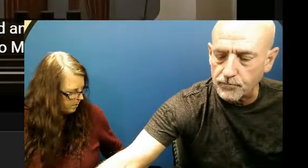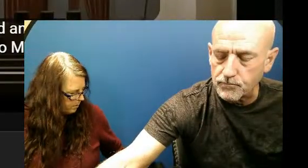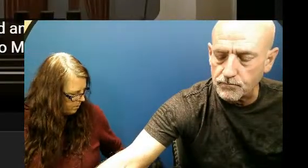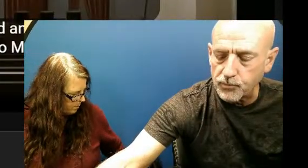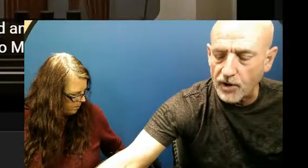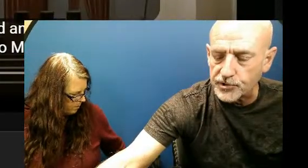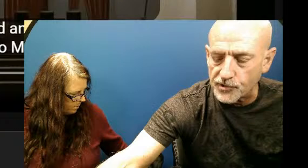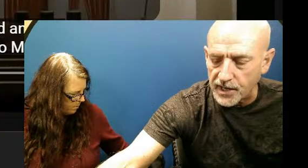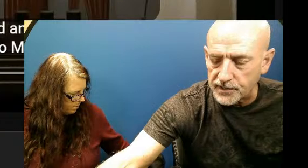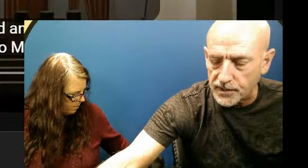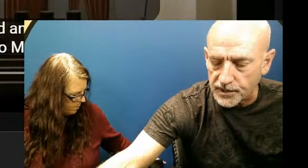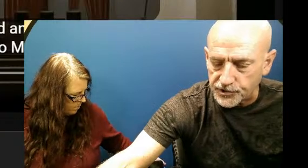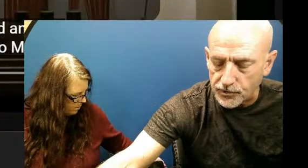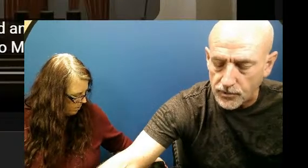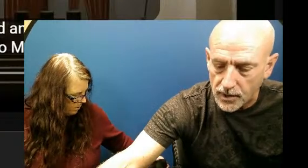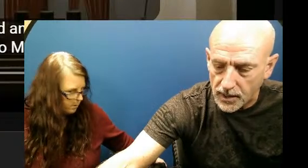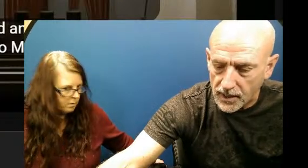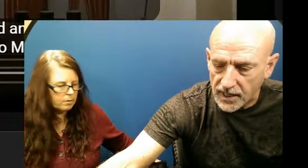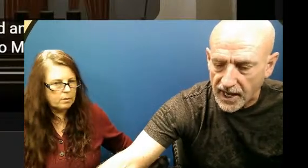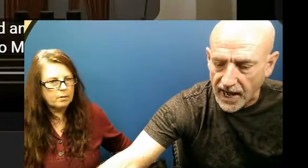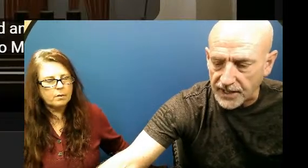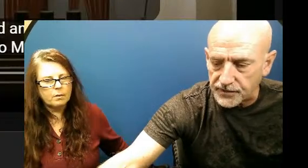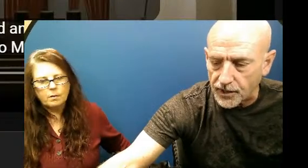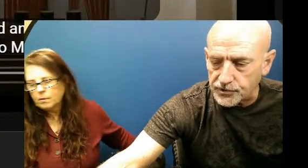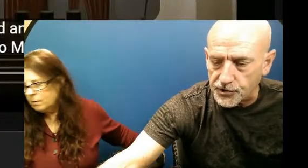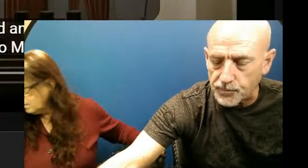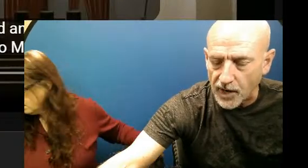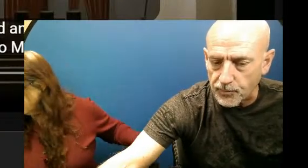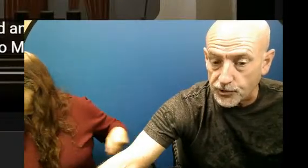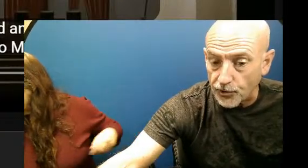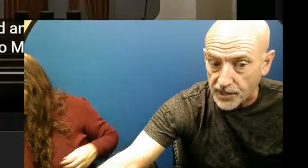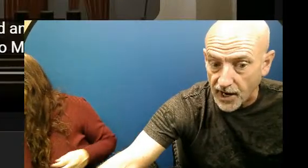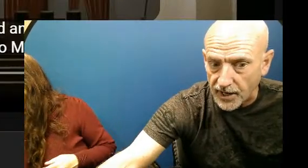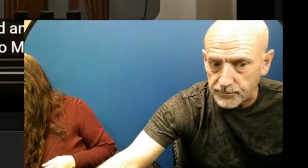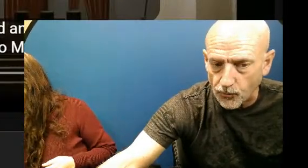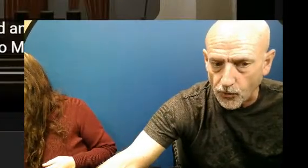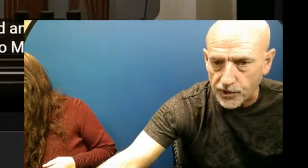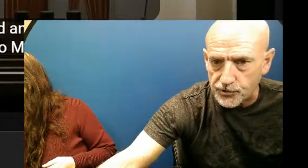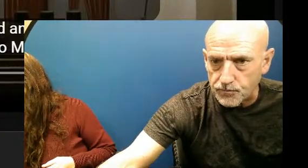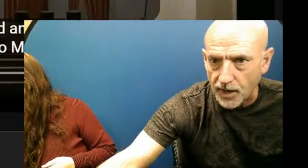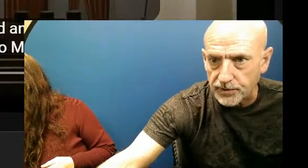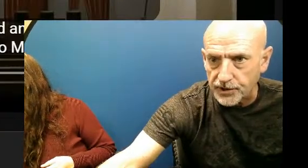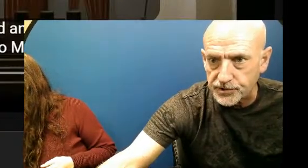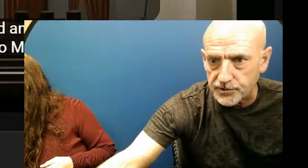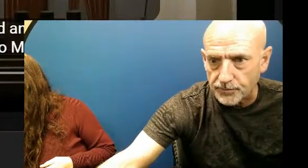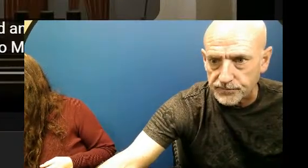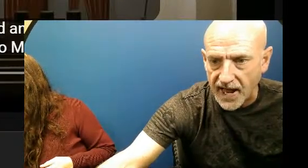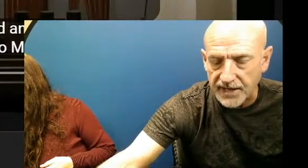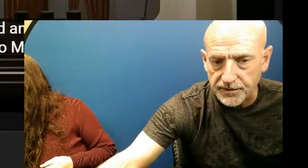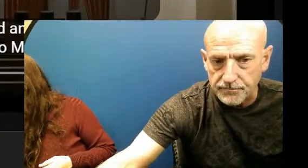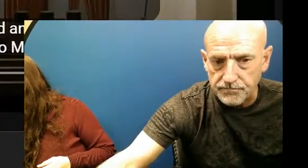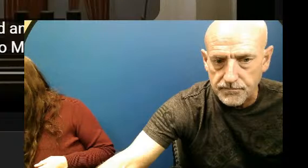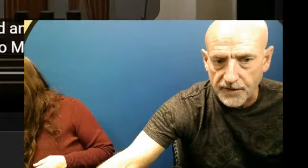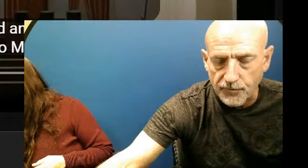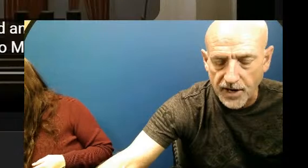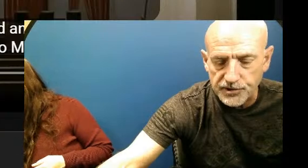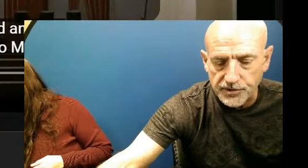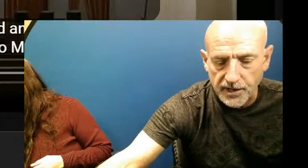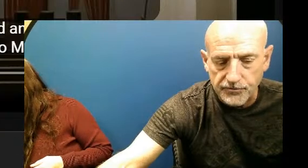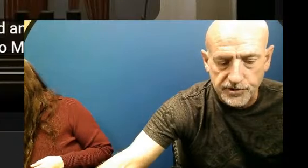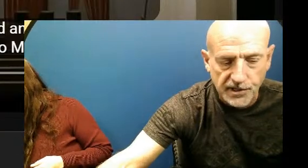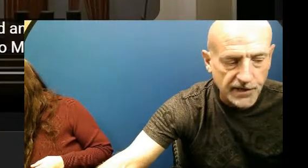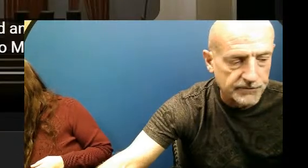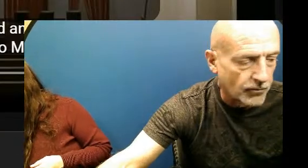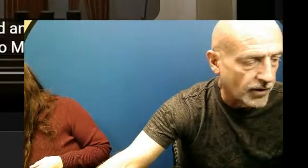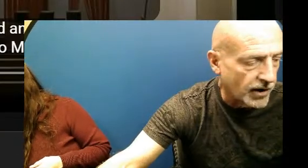was a prior restraint issue, and a newspaper, New York Times, wanted to publish some data information